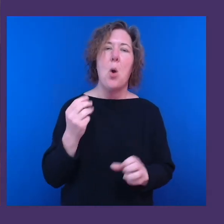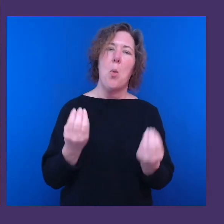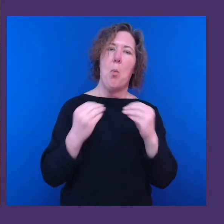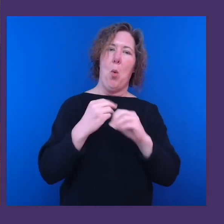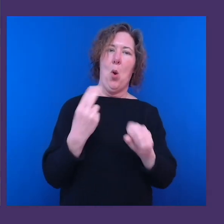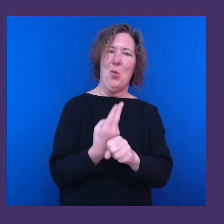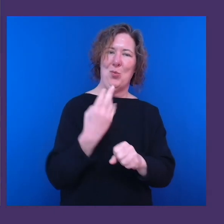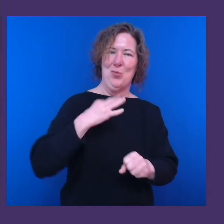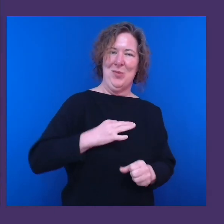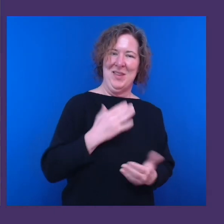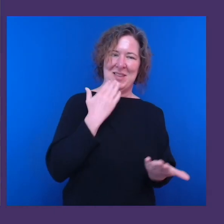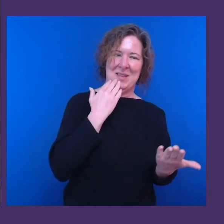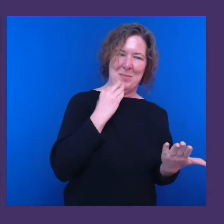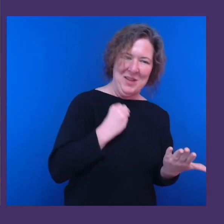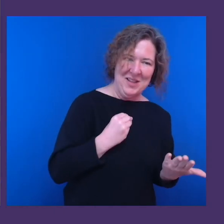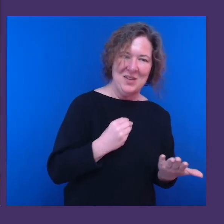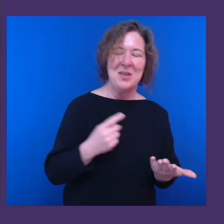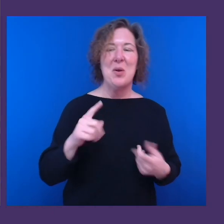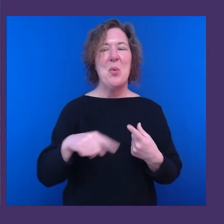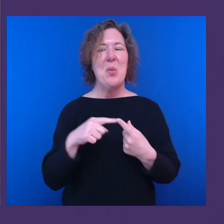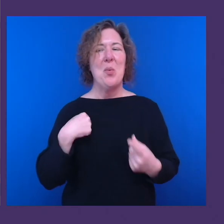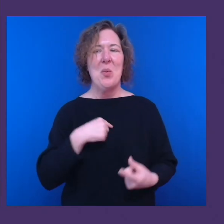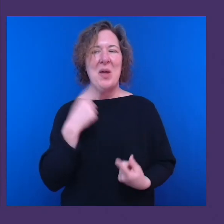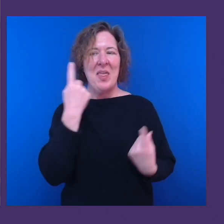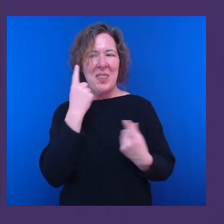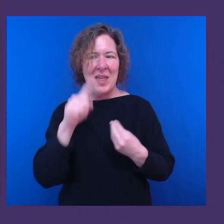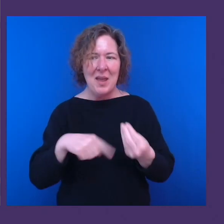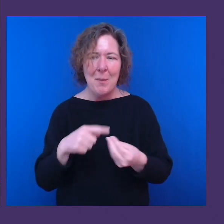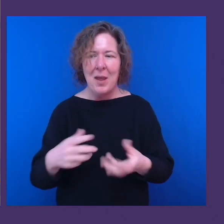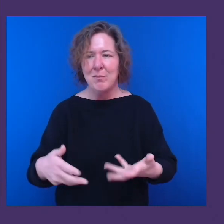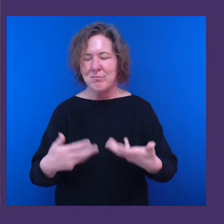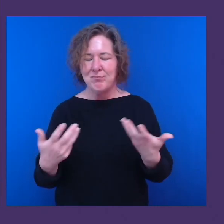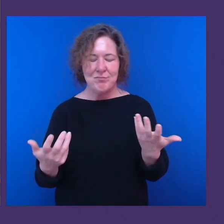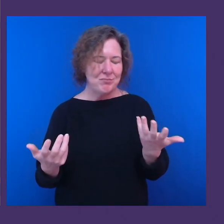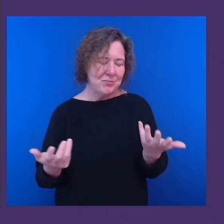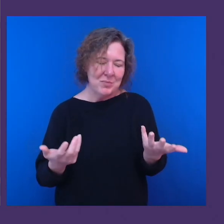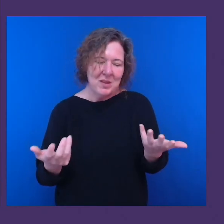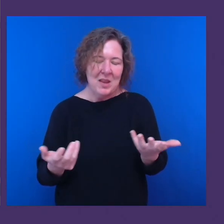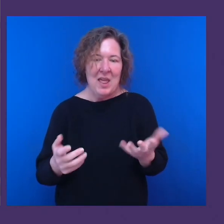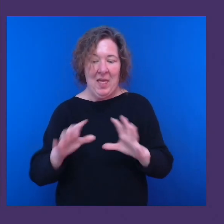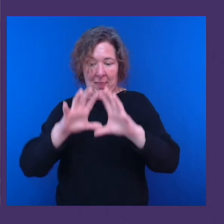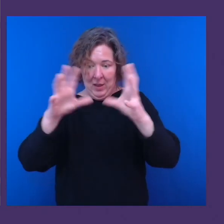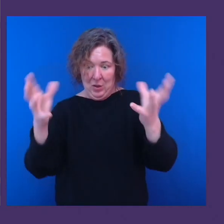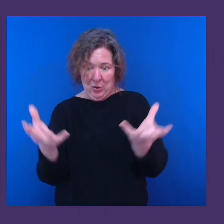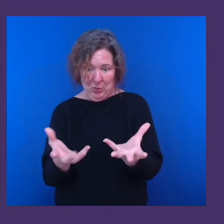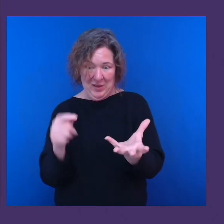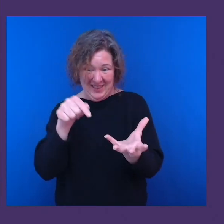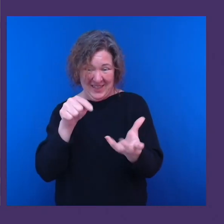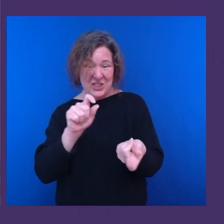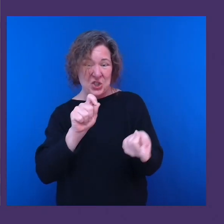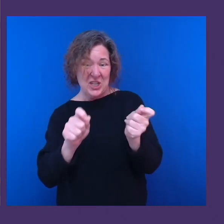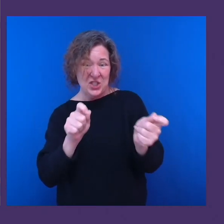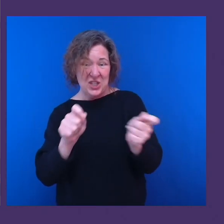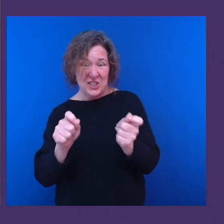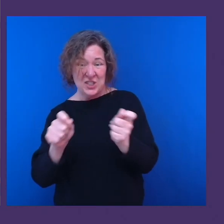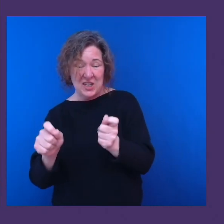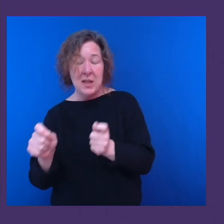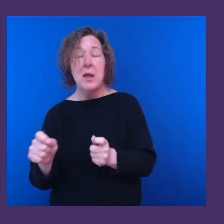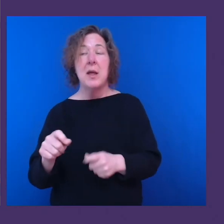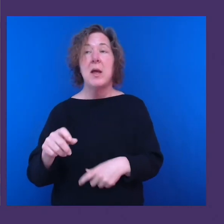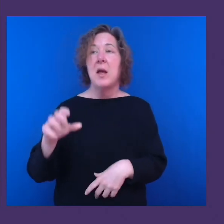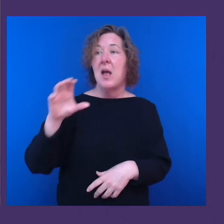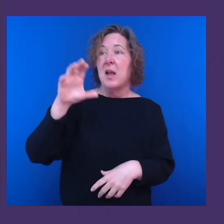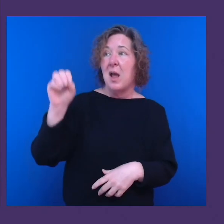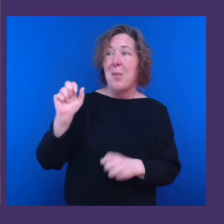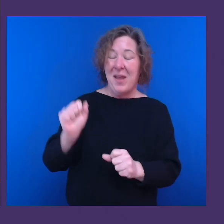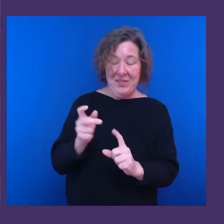experience. So when we think about, the demographics are changing, companies have to retain their customers, they have